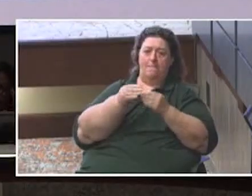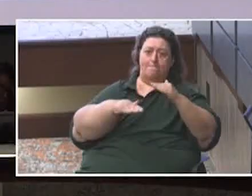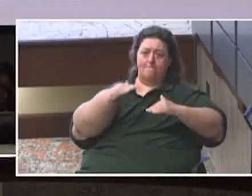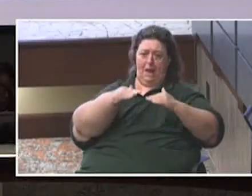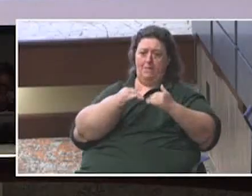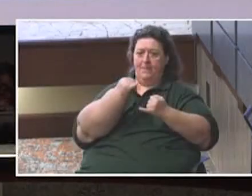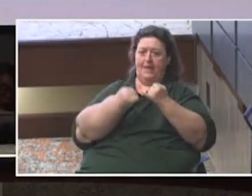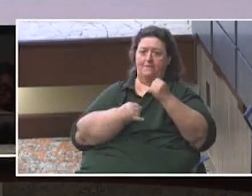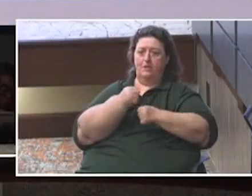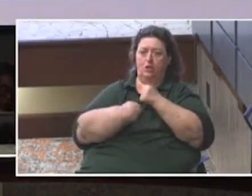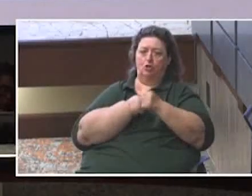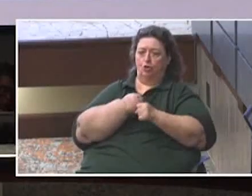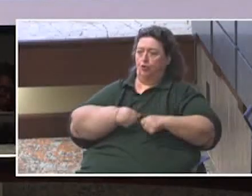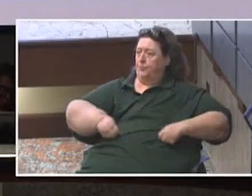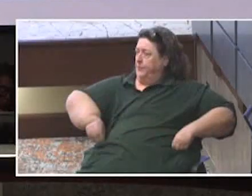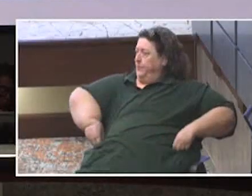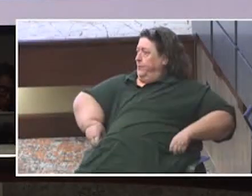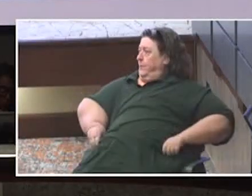of the year.